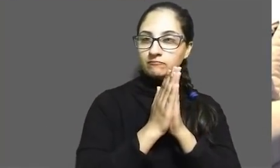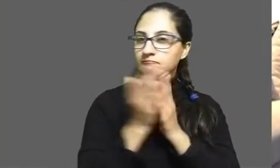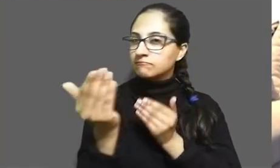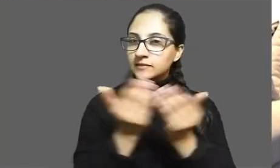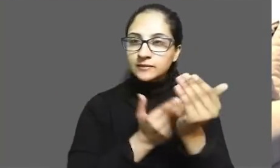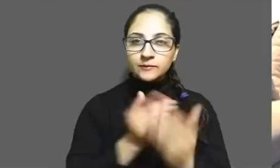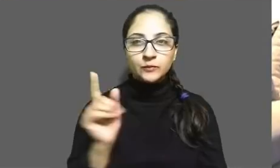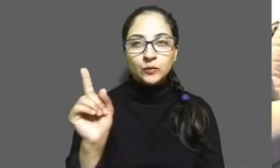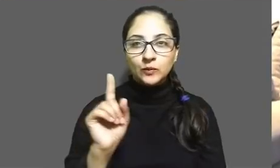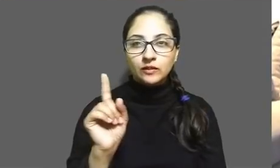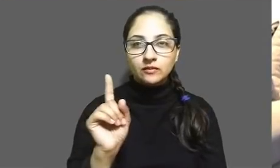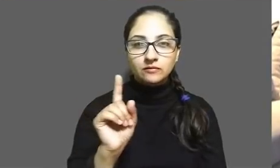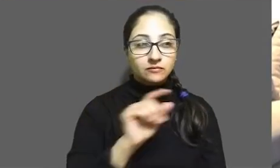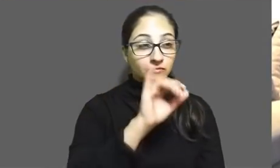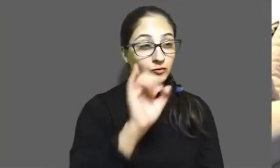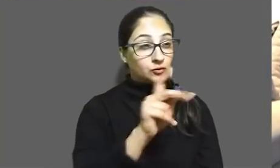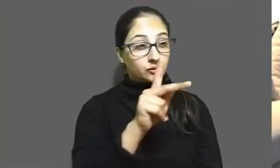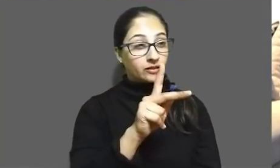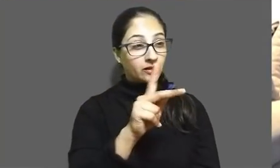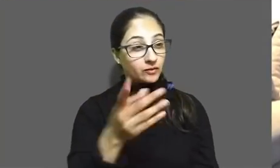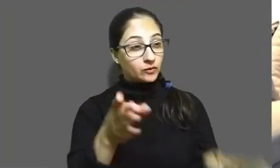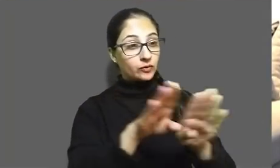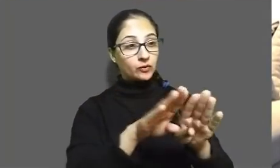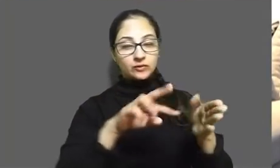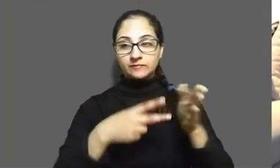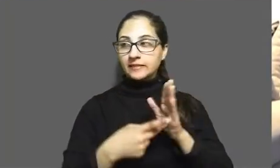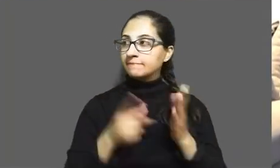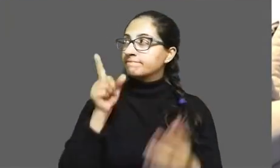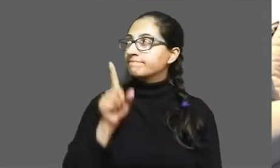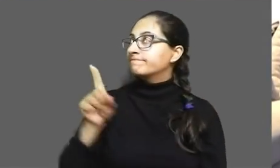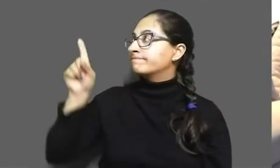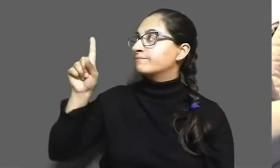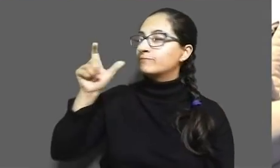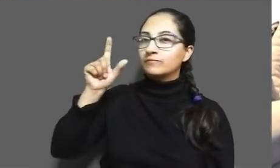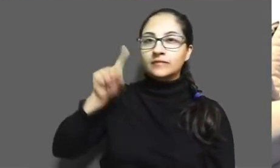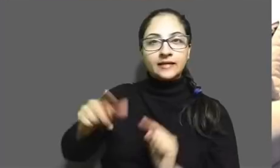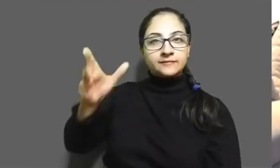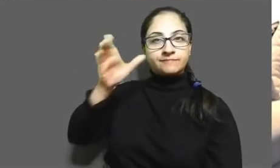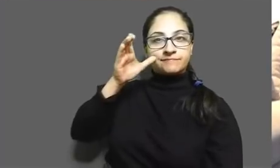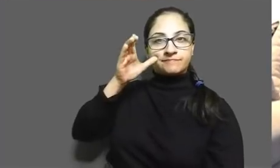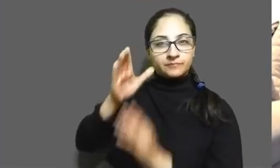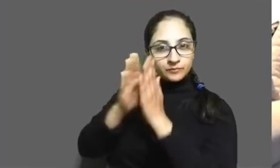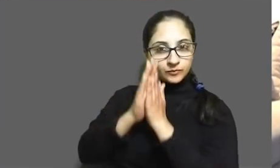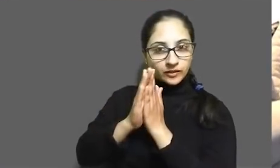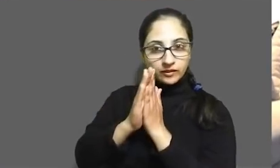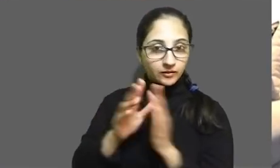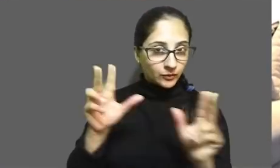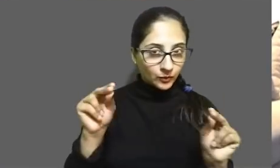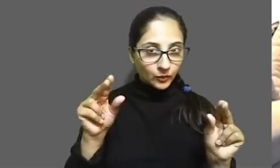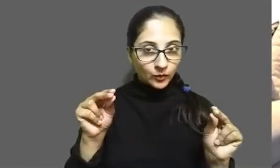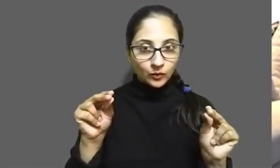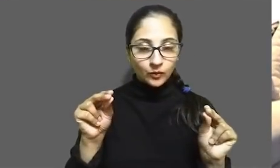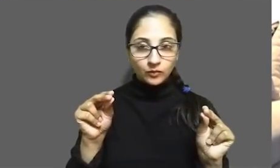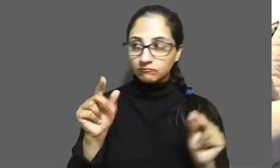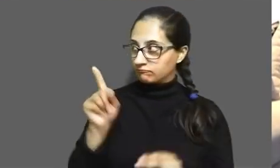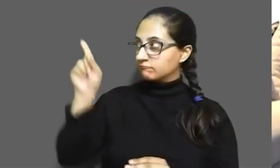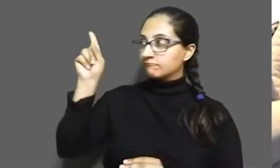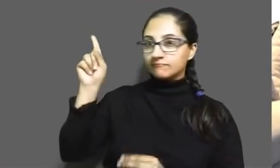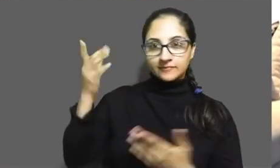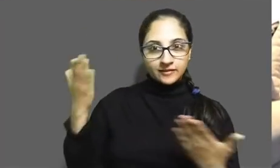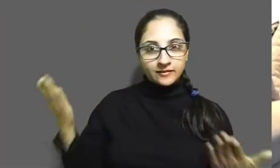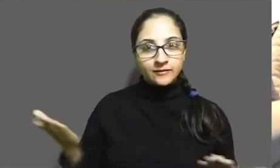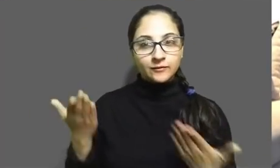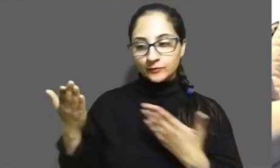the essential elements of prayer. And so during this pandemic, we need not